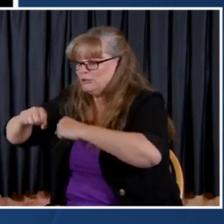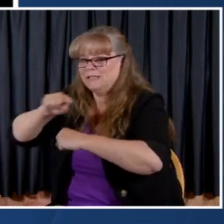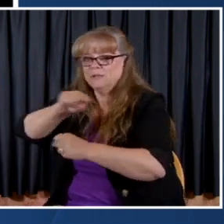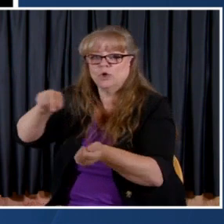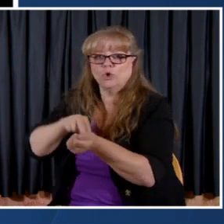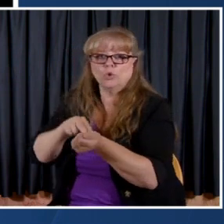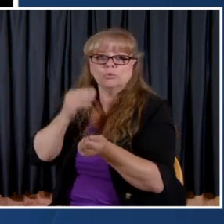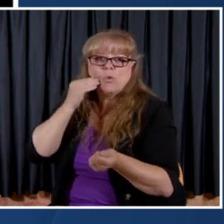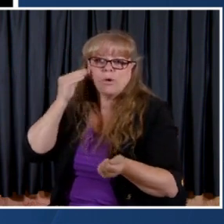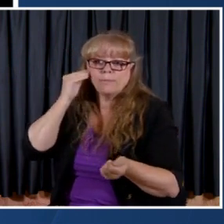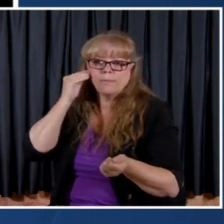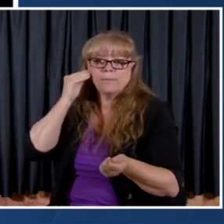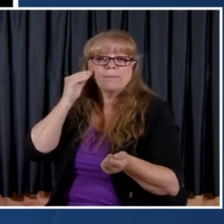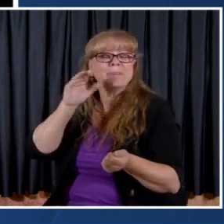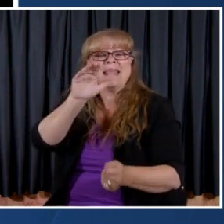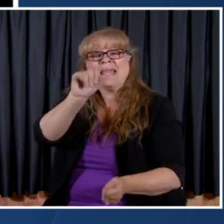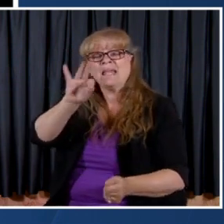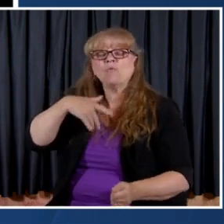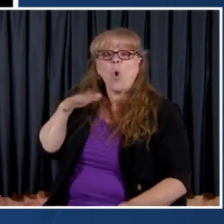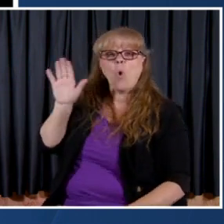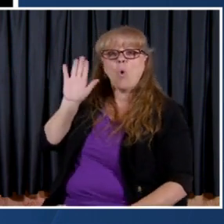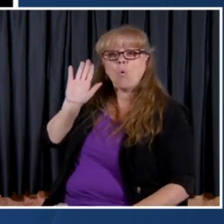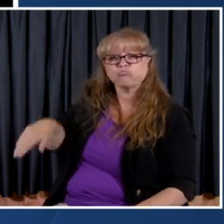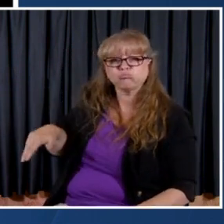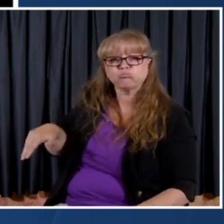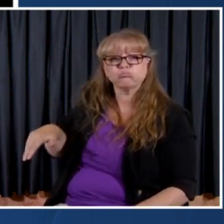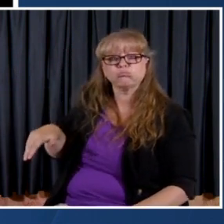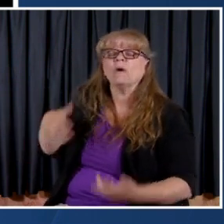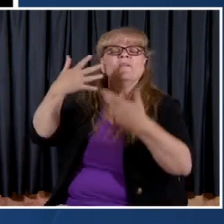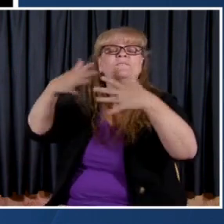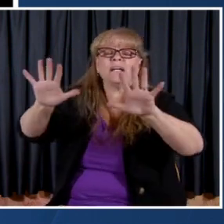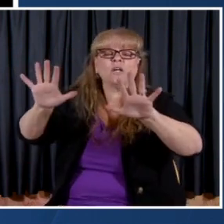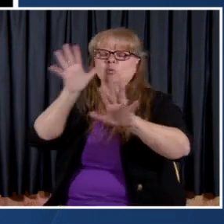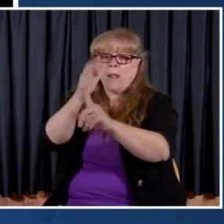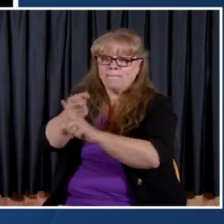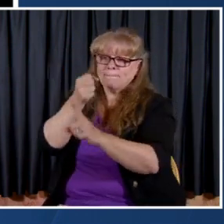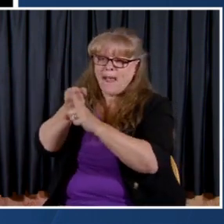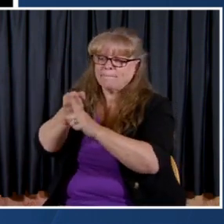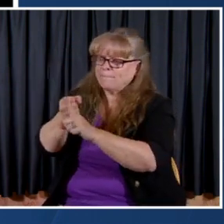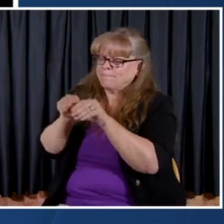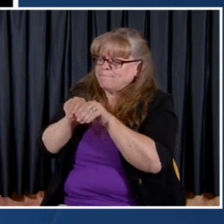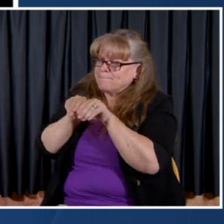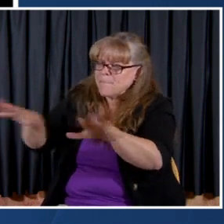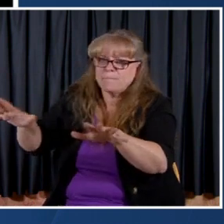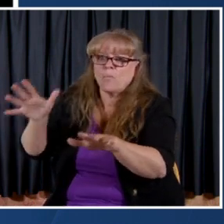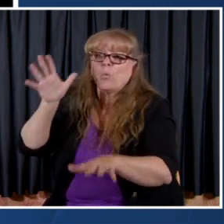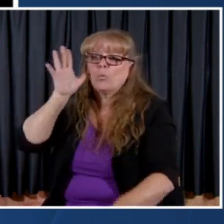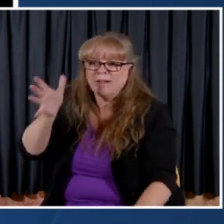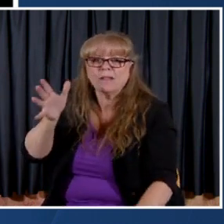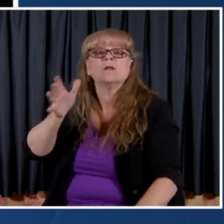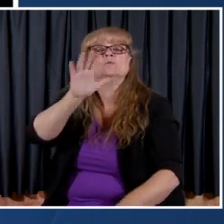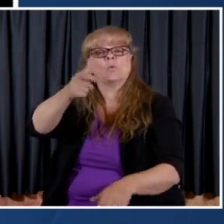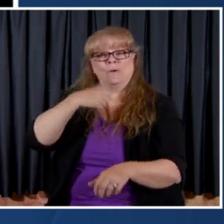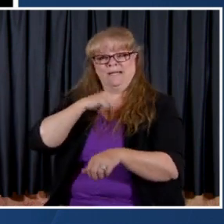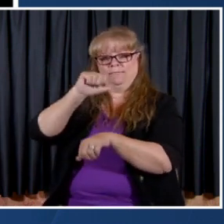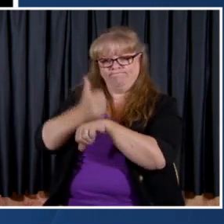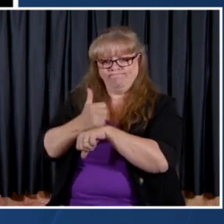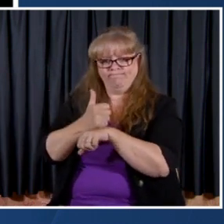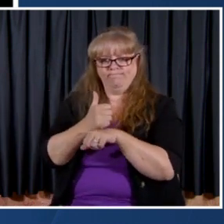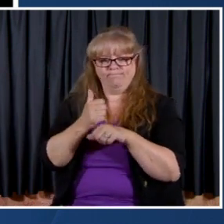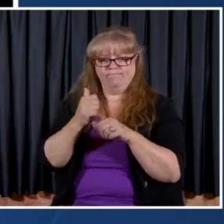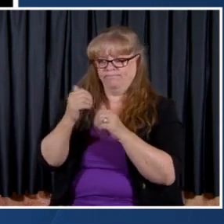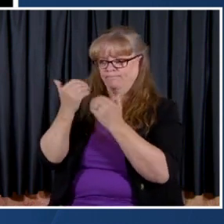acted quickly to limit visitation, to require people who work in nursing homes to wear masks, and for symptom